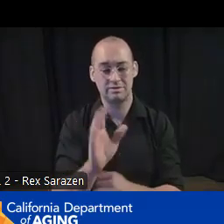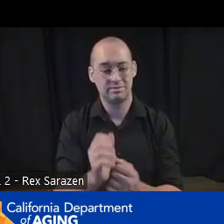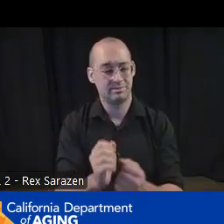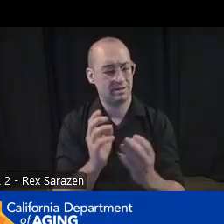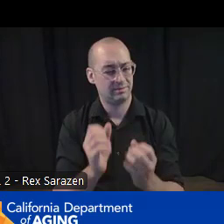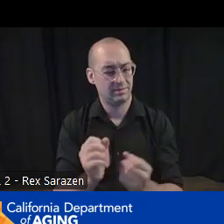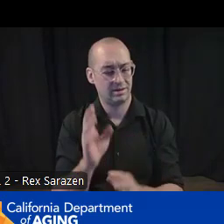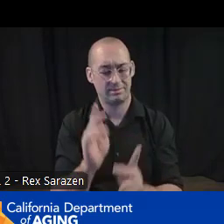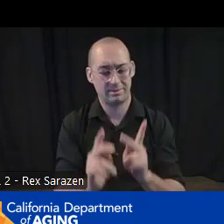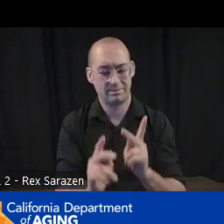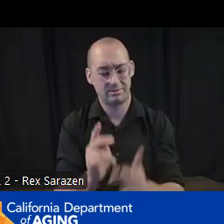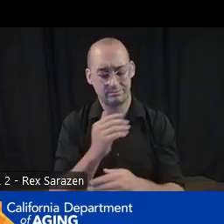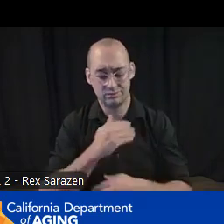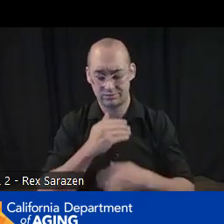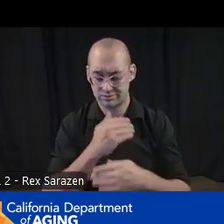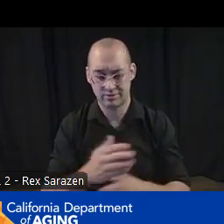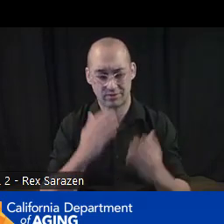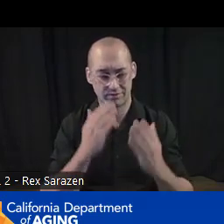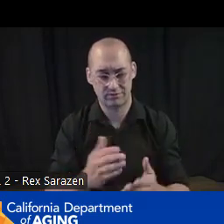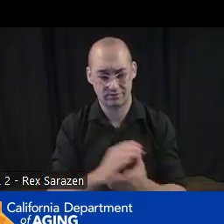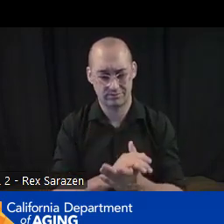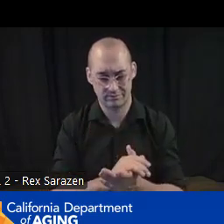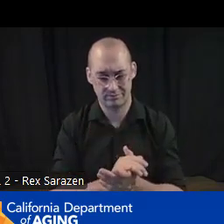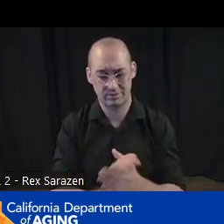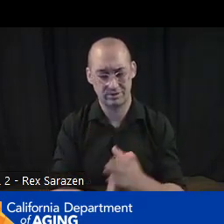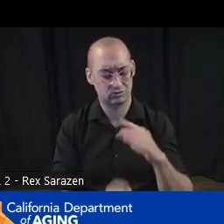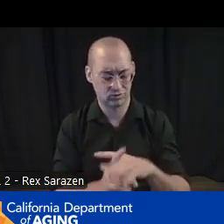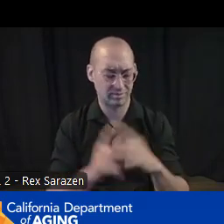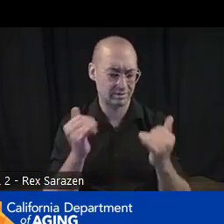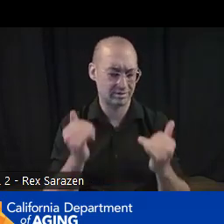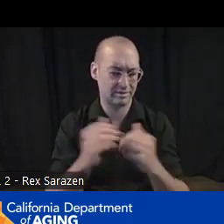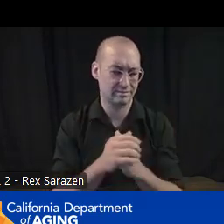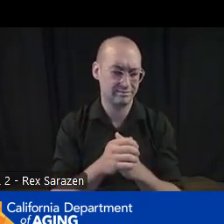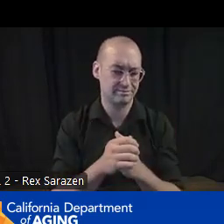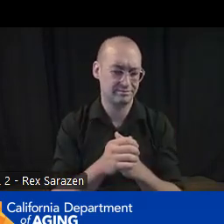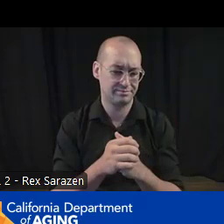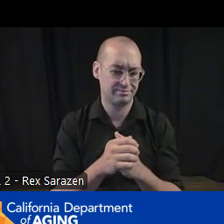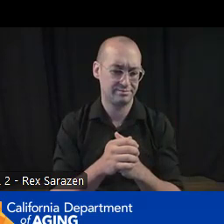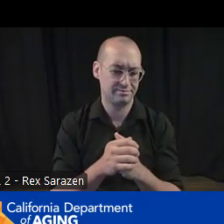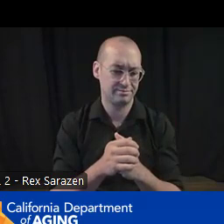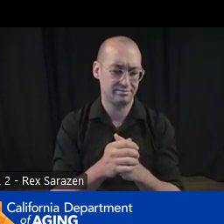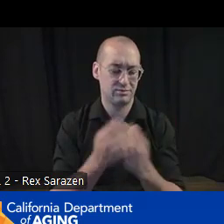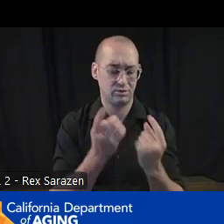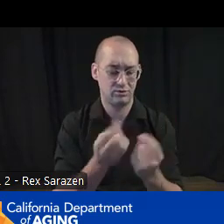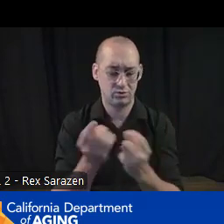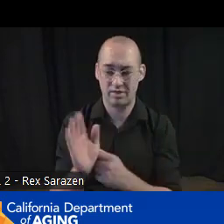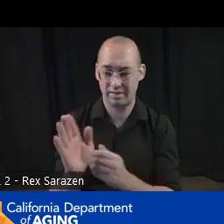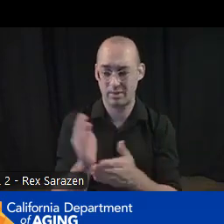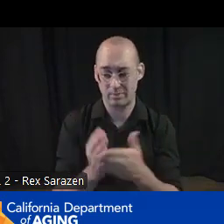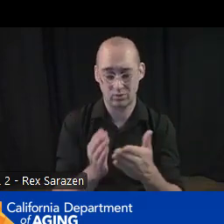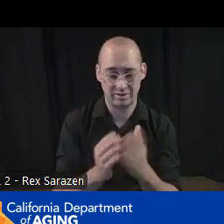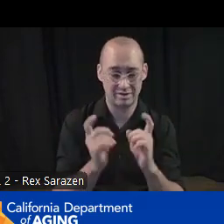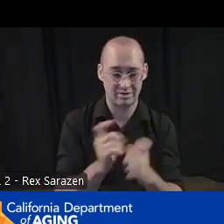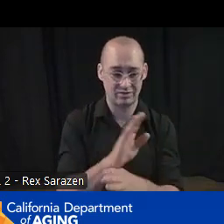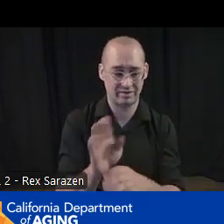be appreciative and thankful to for showing up today and doing their part, giving their